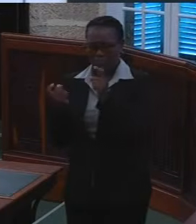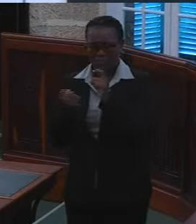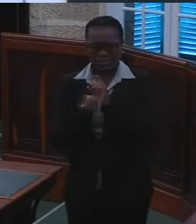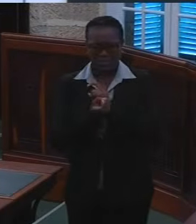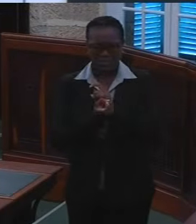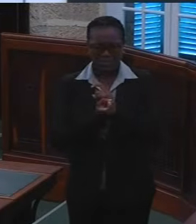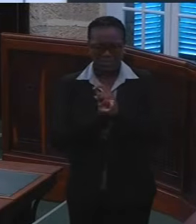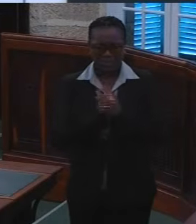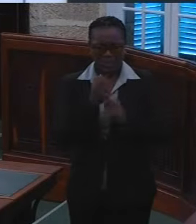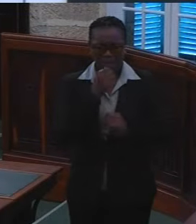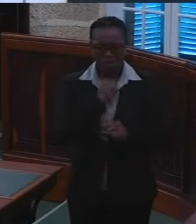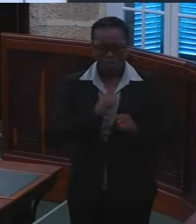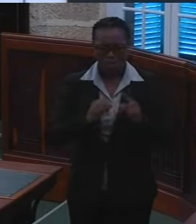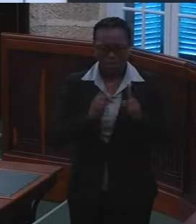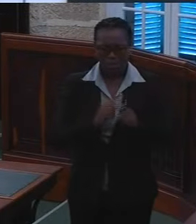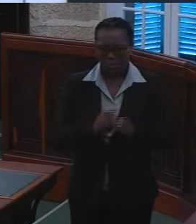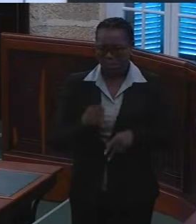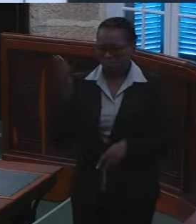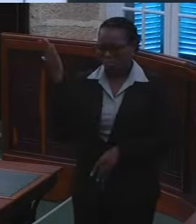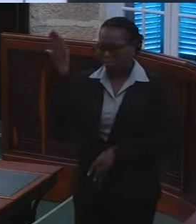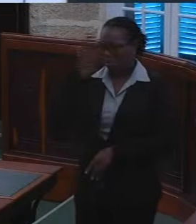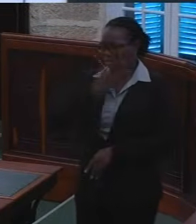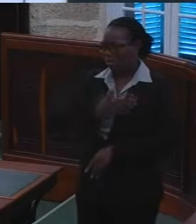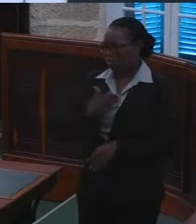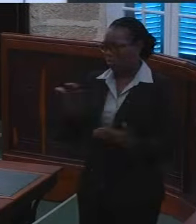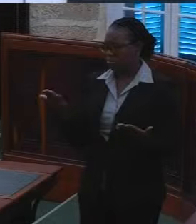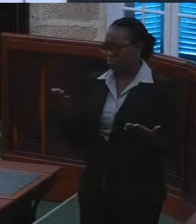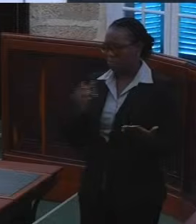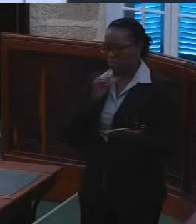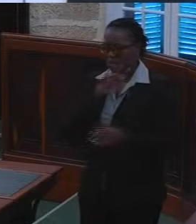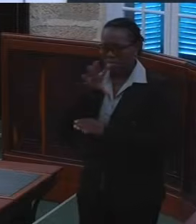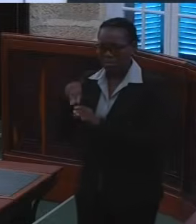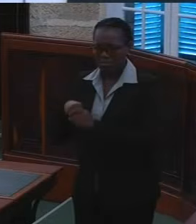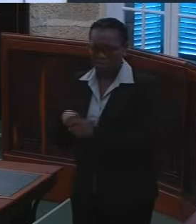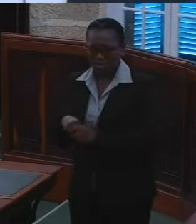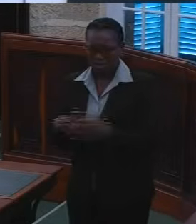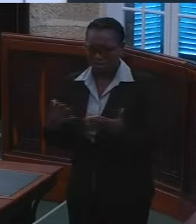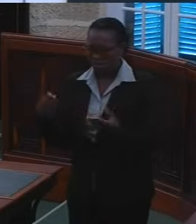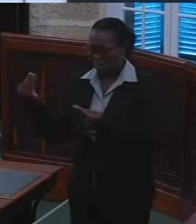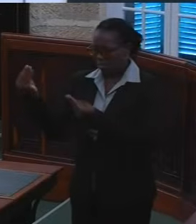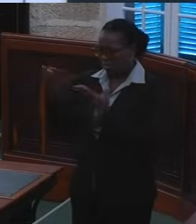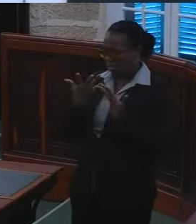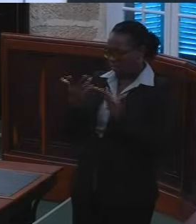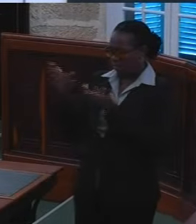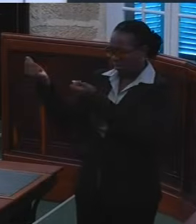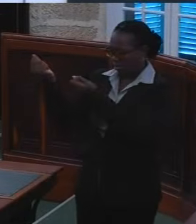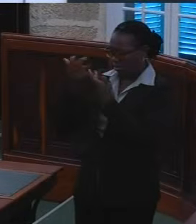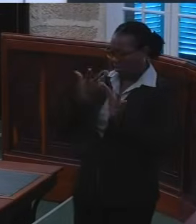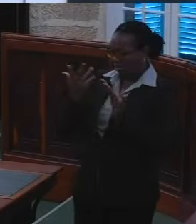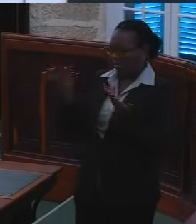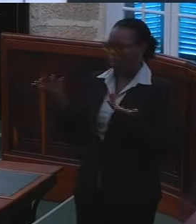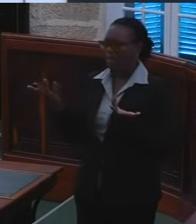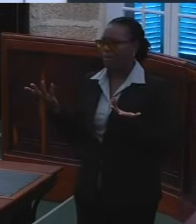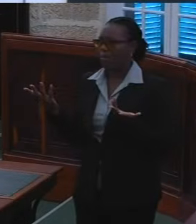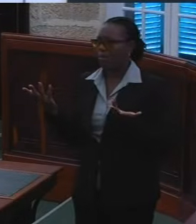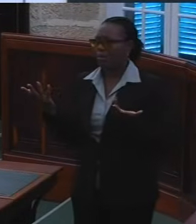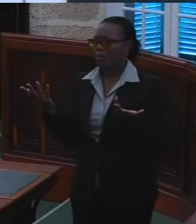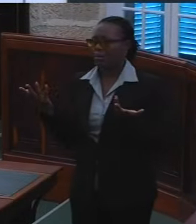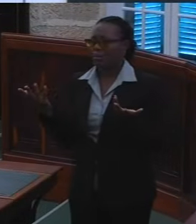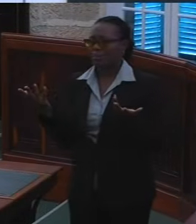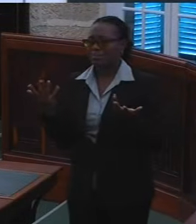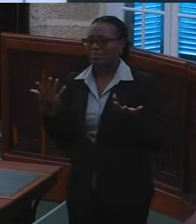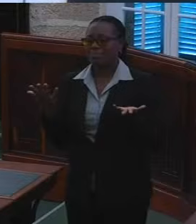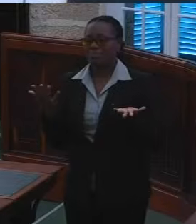feel invisible, left out, and neglected, Mr. Speaker, sir. My view is that